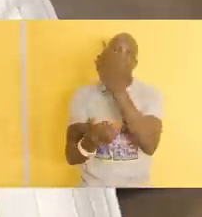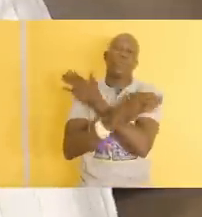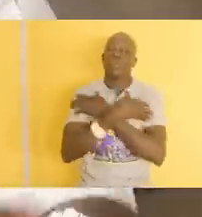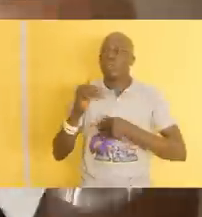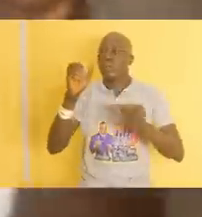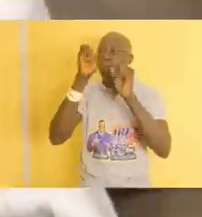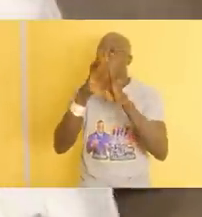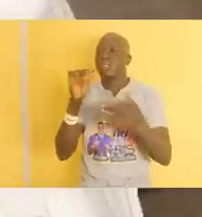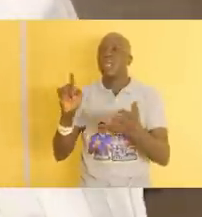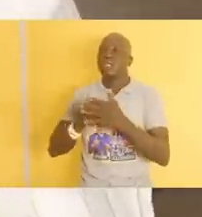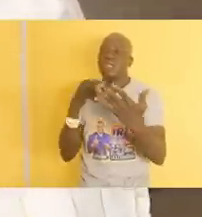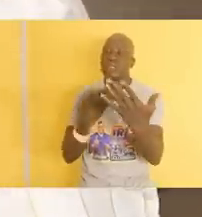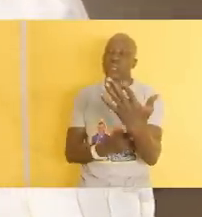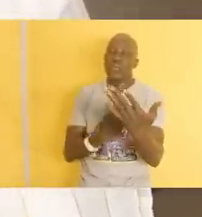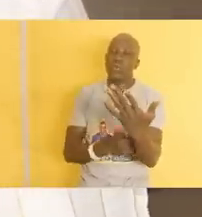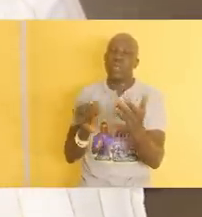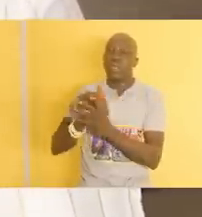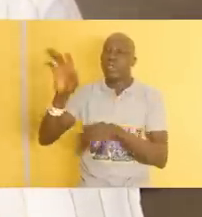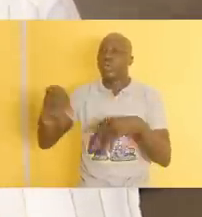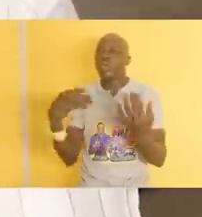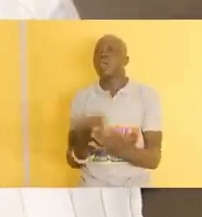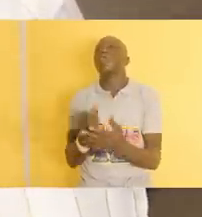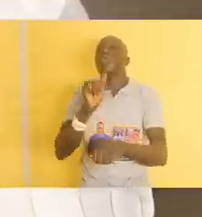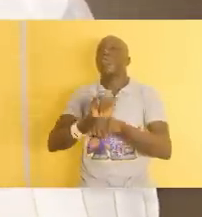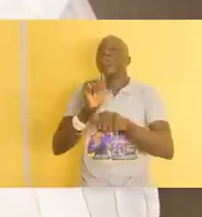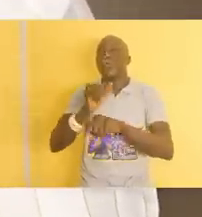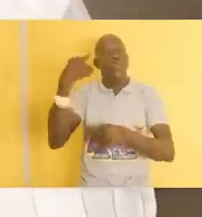Yes, I walk a blessing for this morning. I'm at the same holy market.